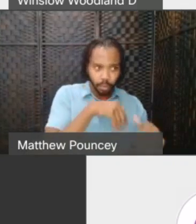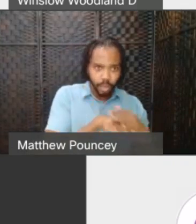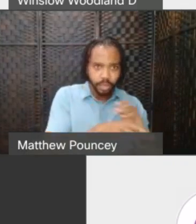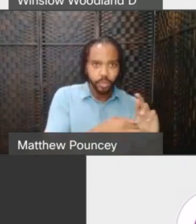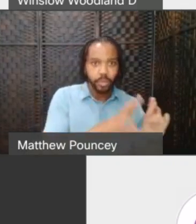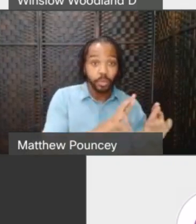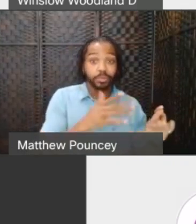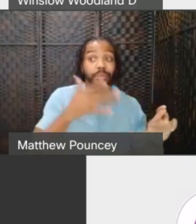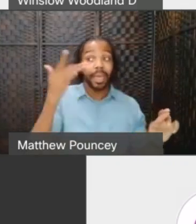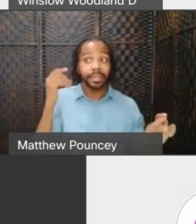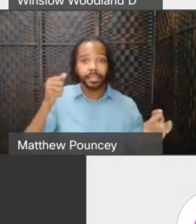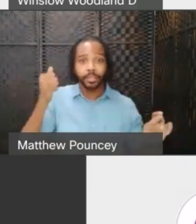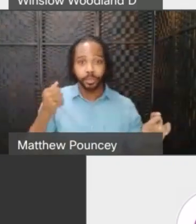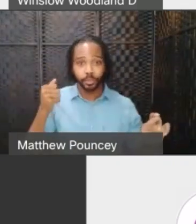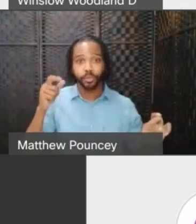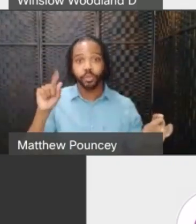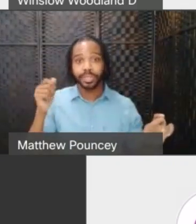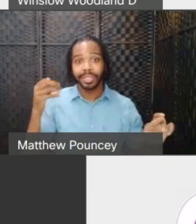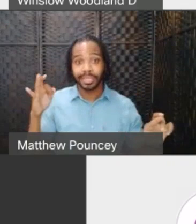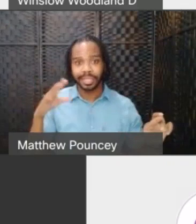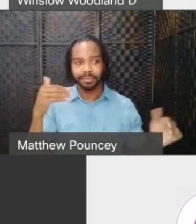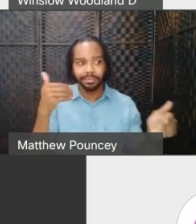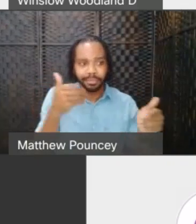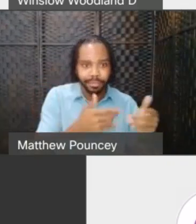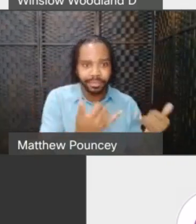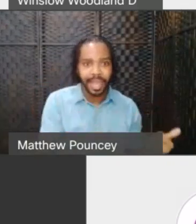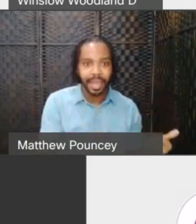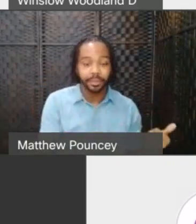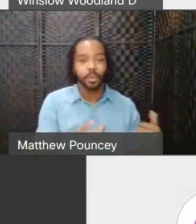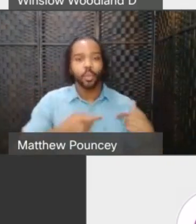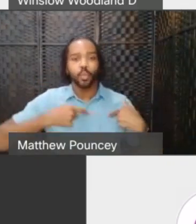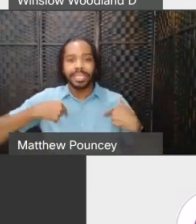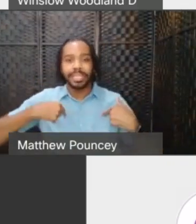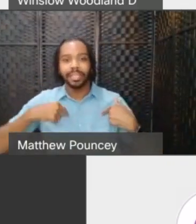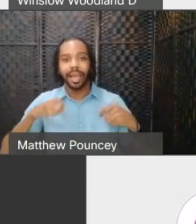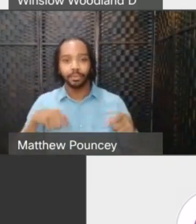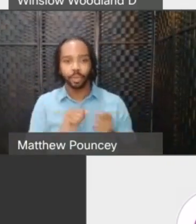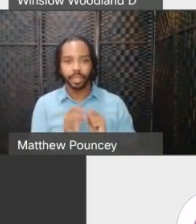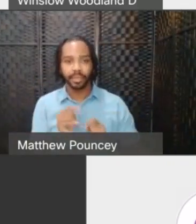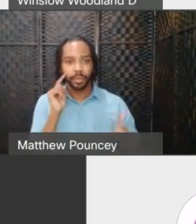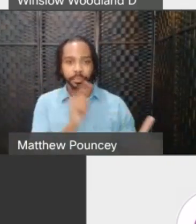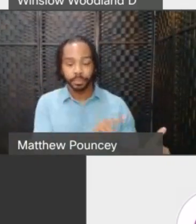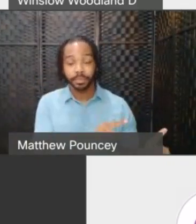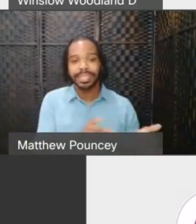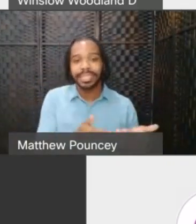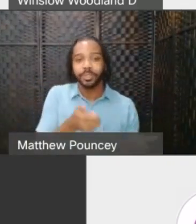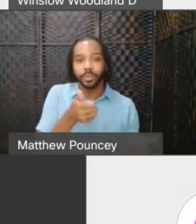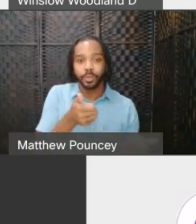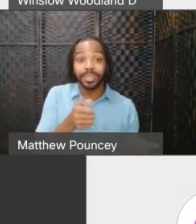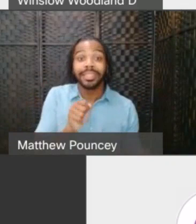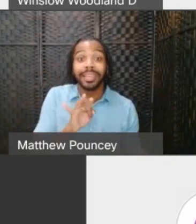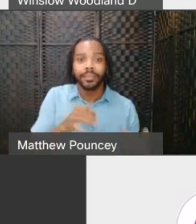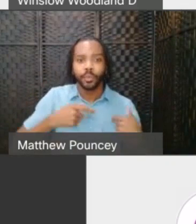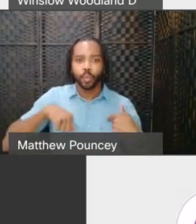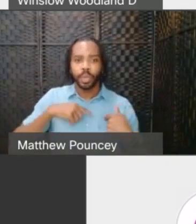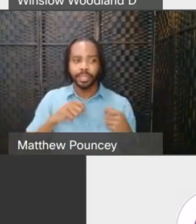2019, and now. We have to change it. And it's easier if we do